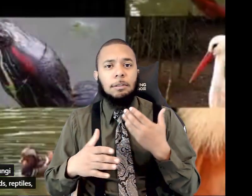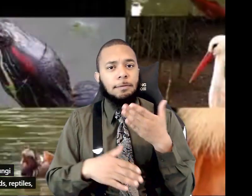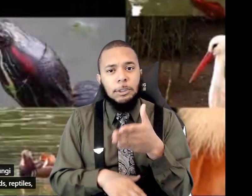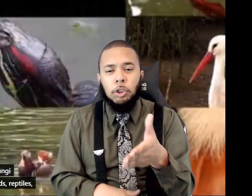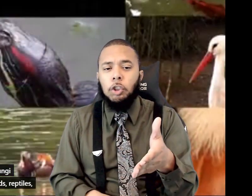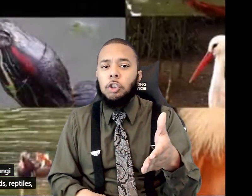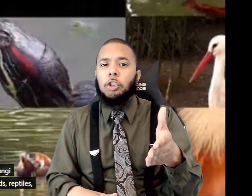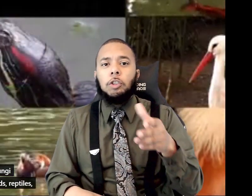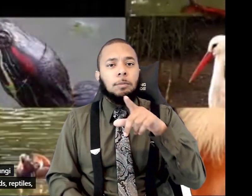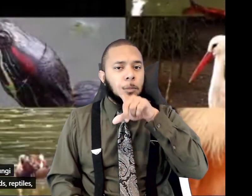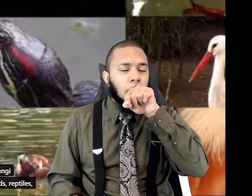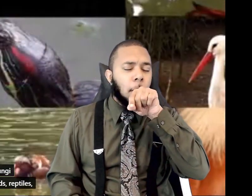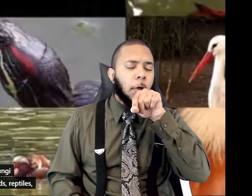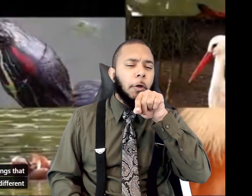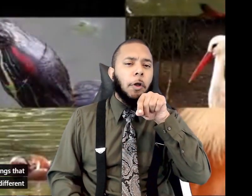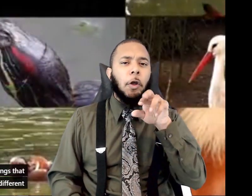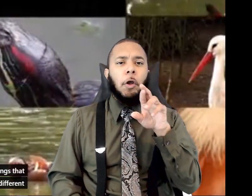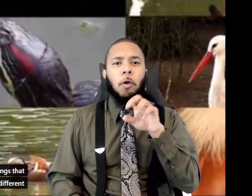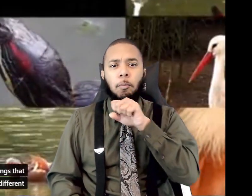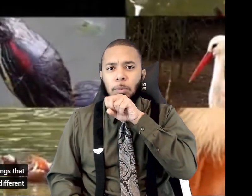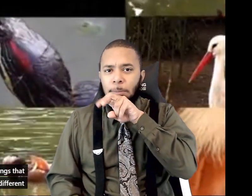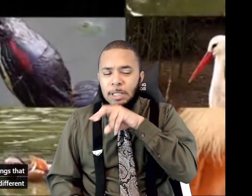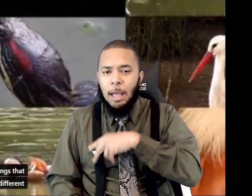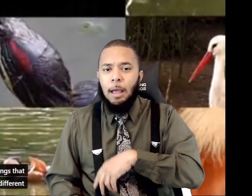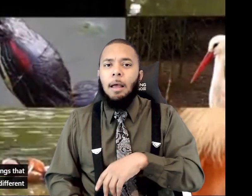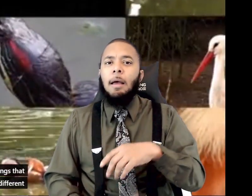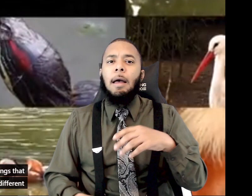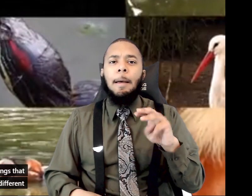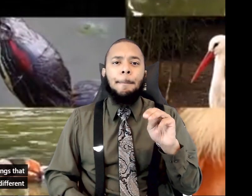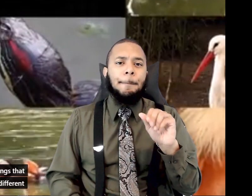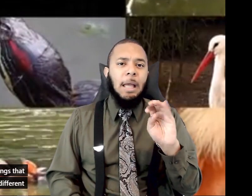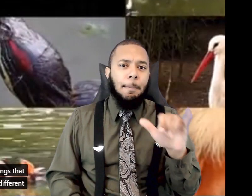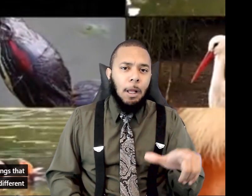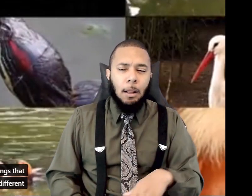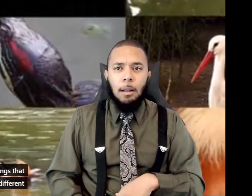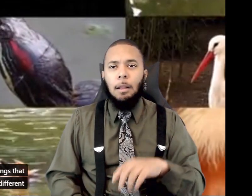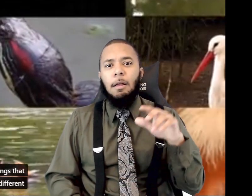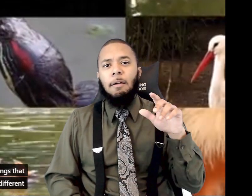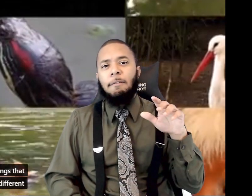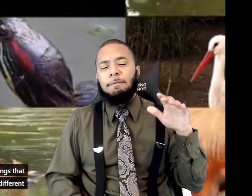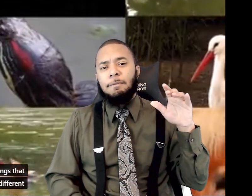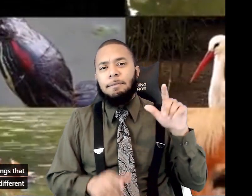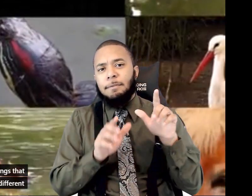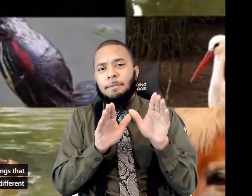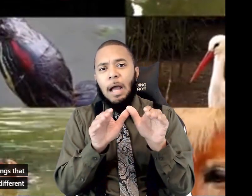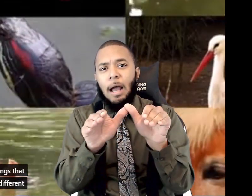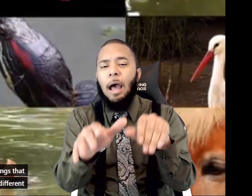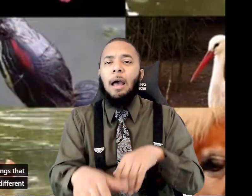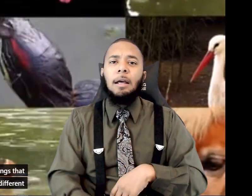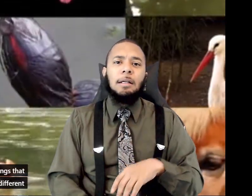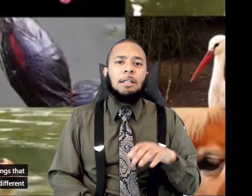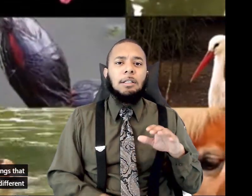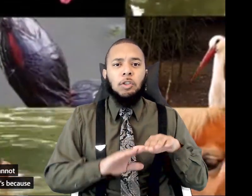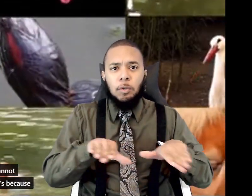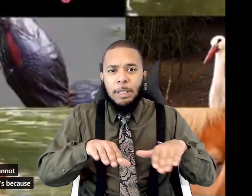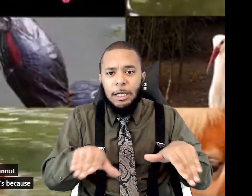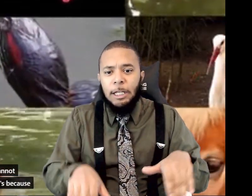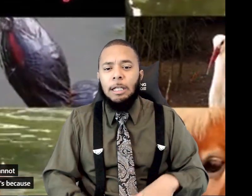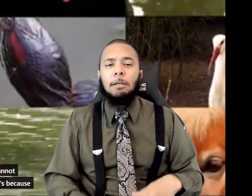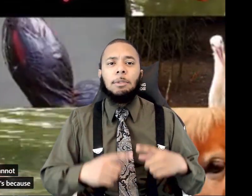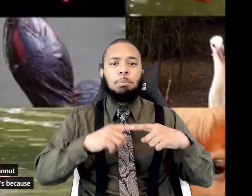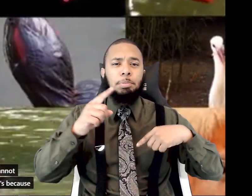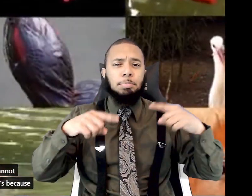fishes, birds, reptiles, mammals, things that fly, things that swim, things that do all the different things